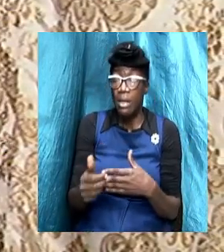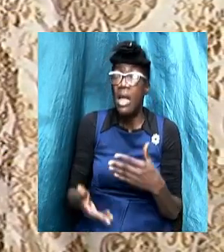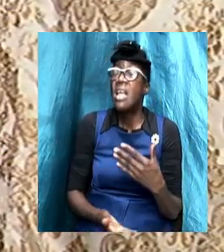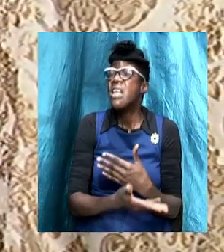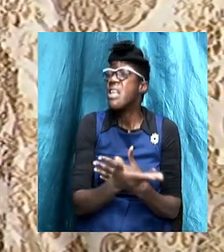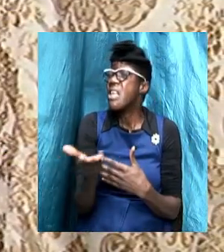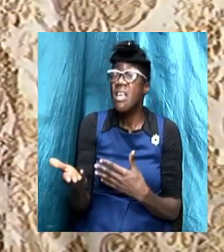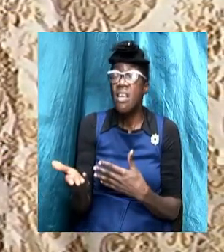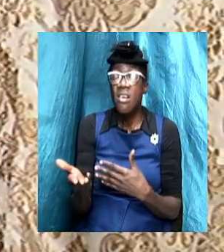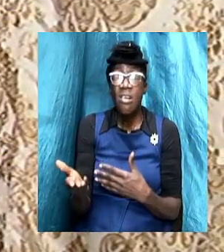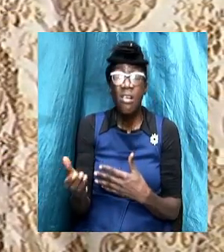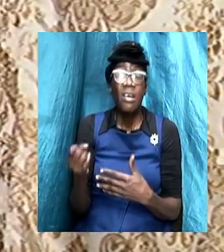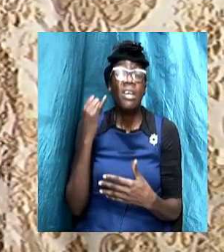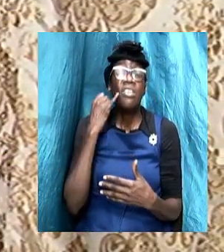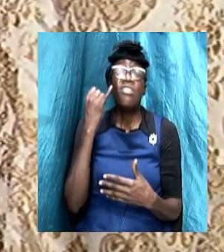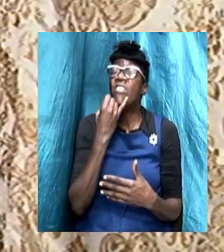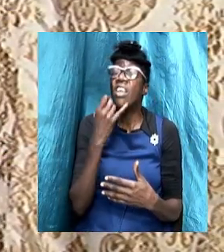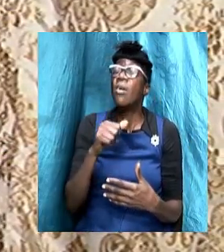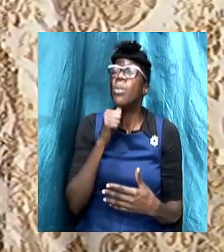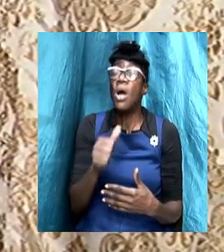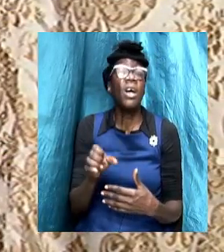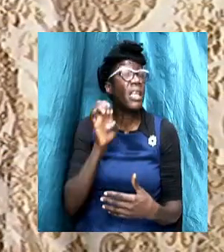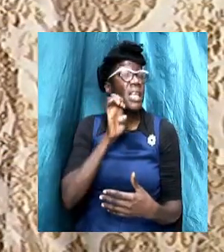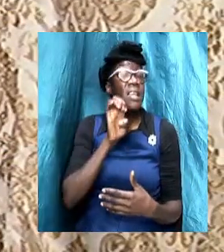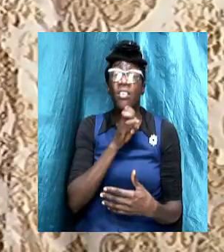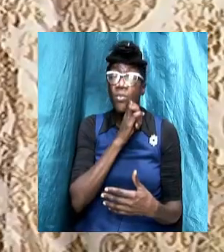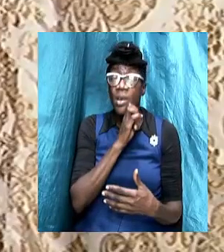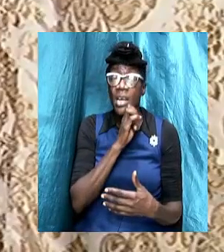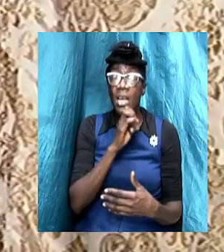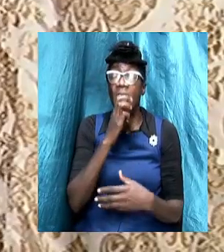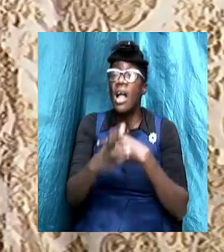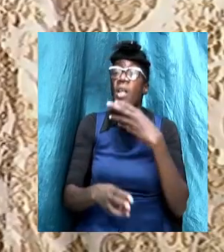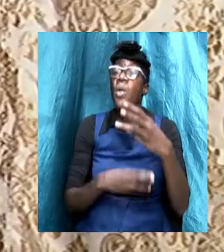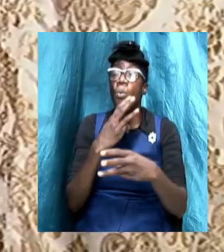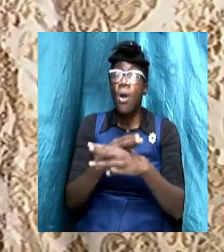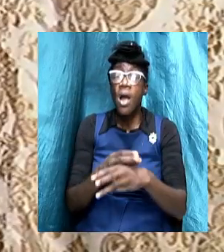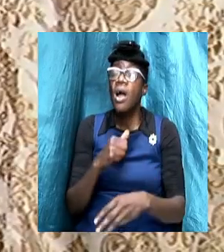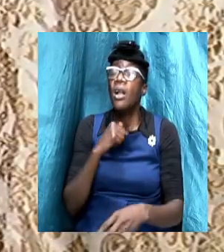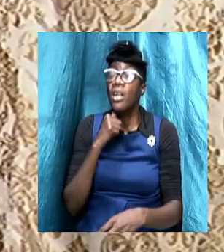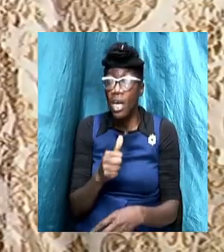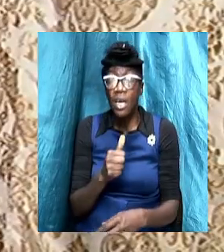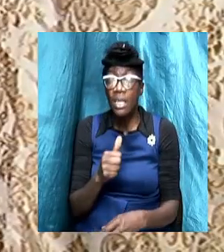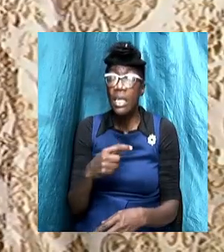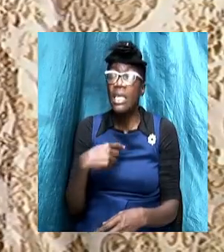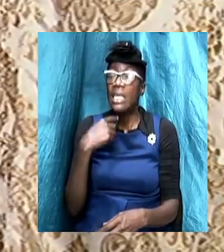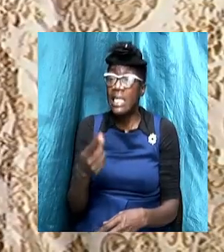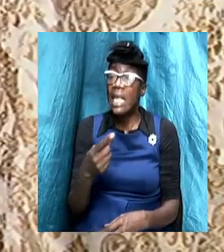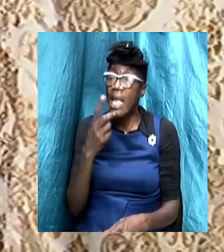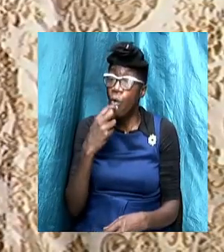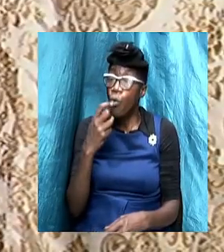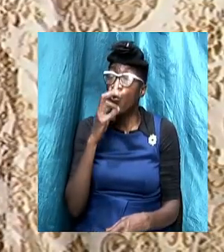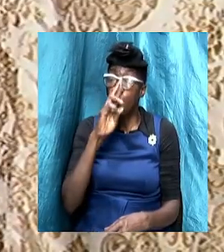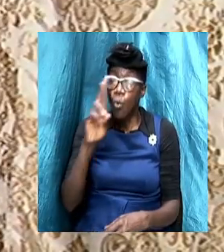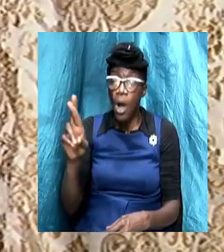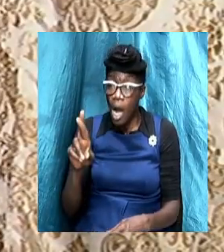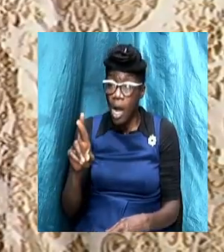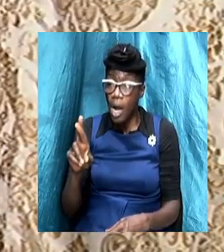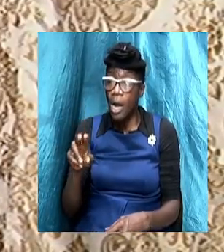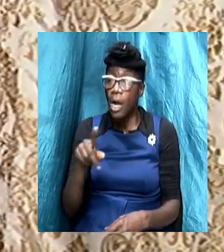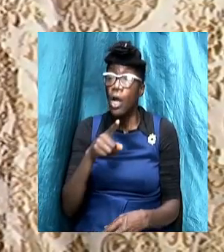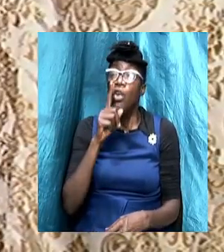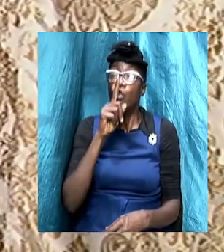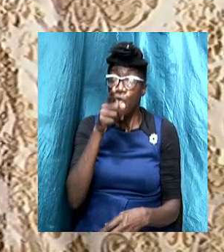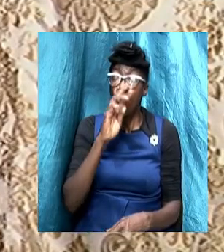are not who world decide who you are. You are who God says you are. And I want you to hold that to